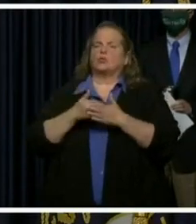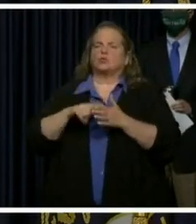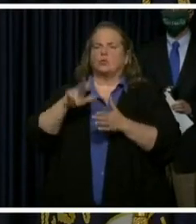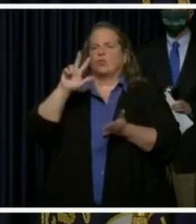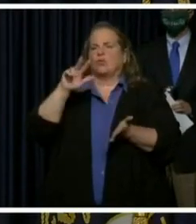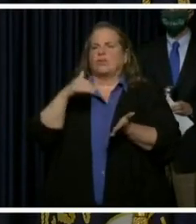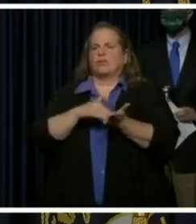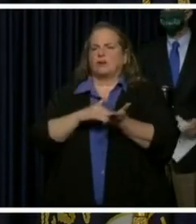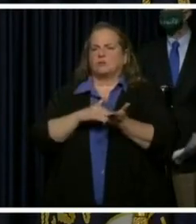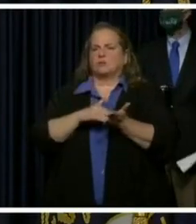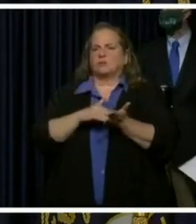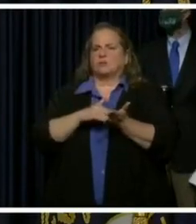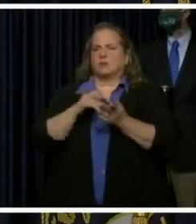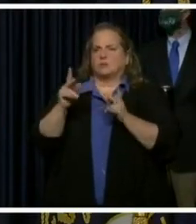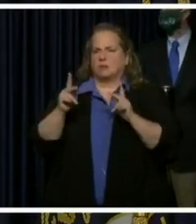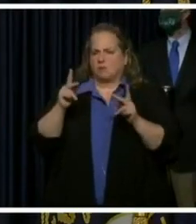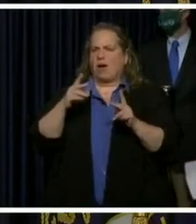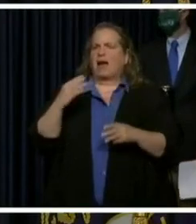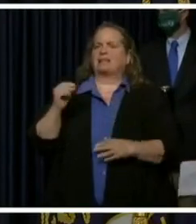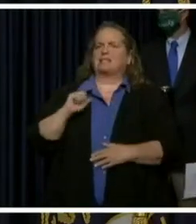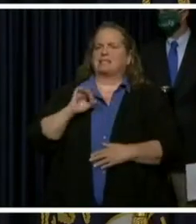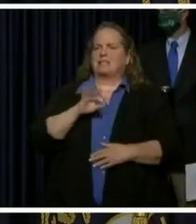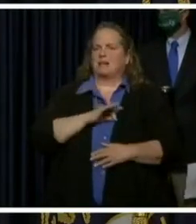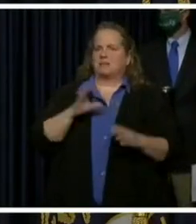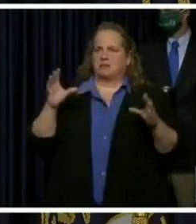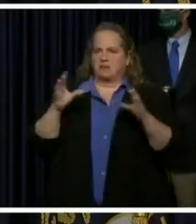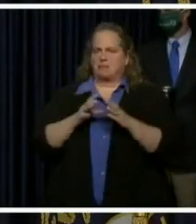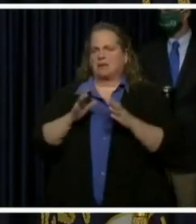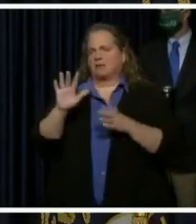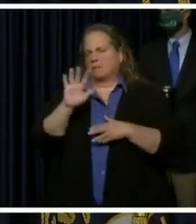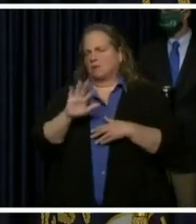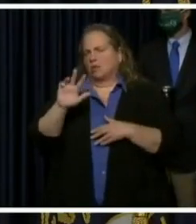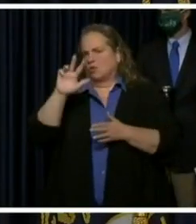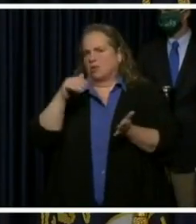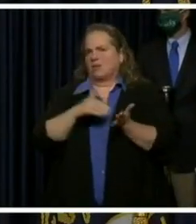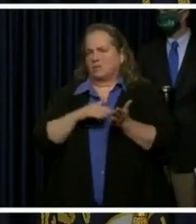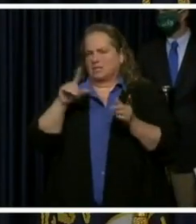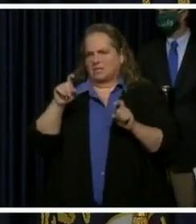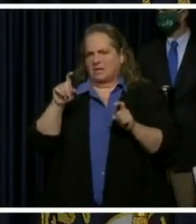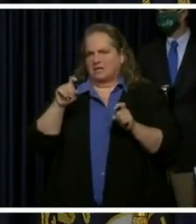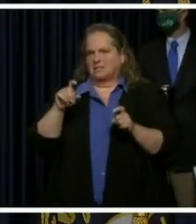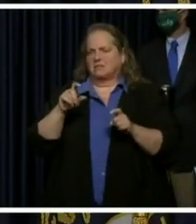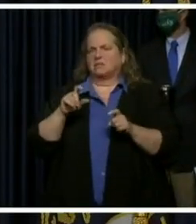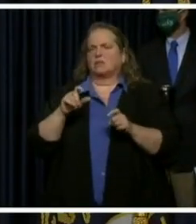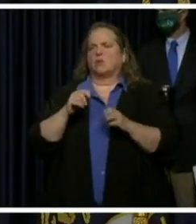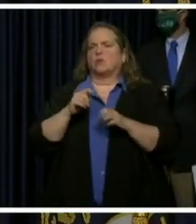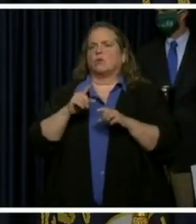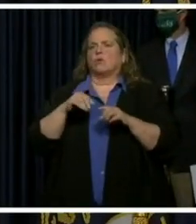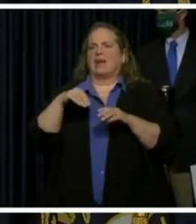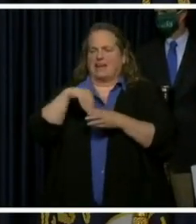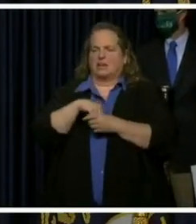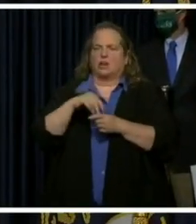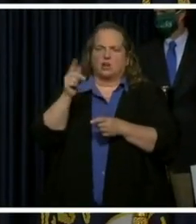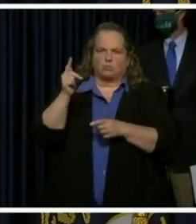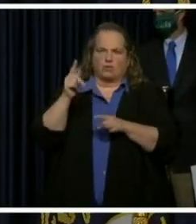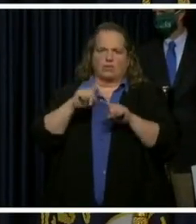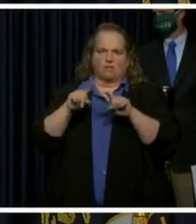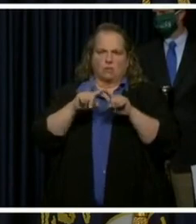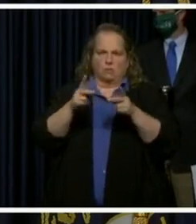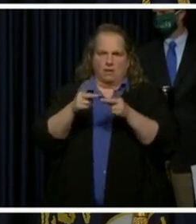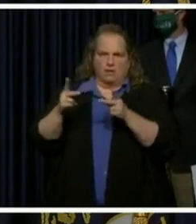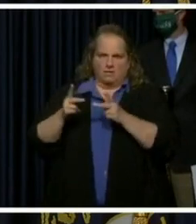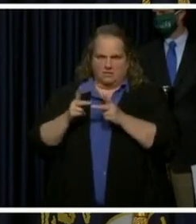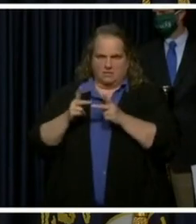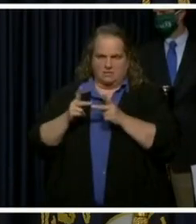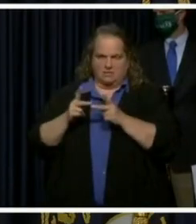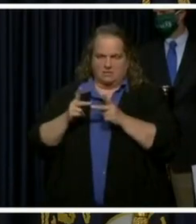3,000 residents and staff members combined. So nearly 3,000 tests being done across 23 facilities.